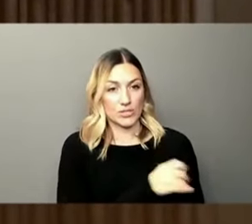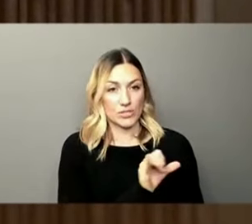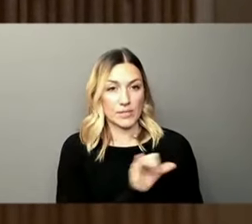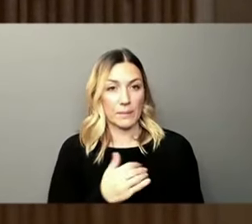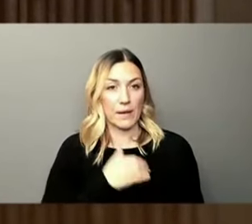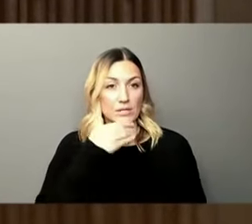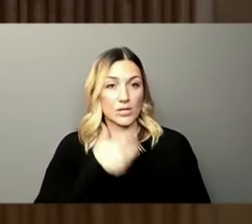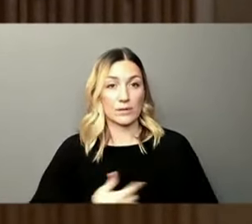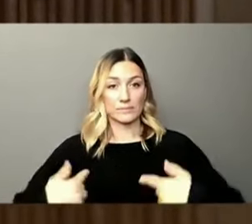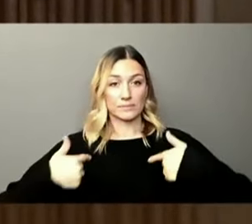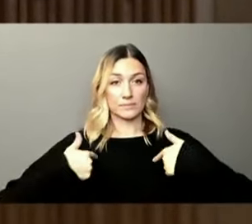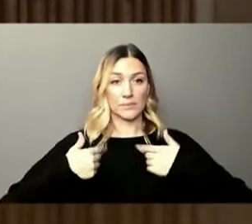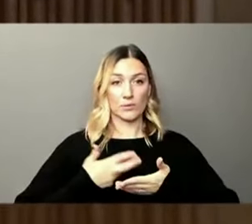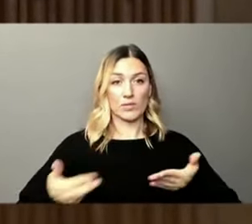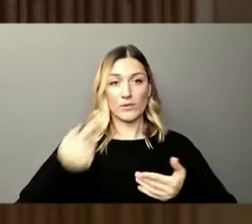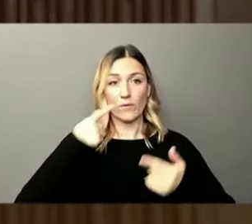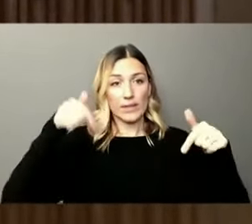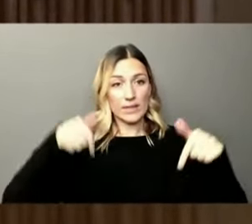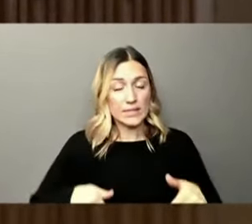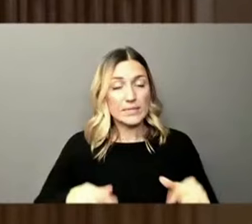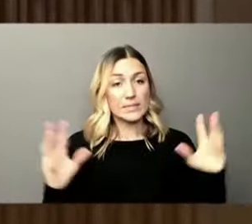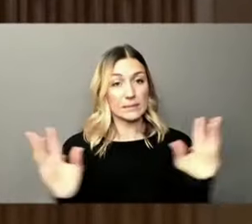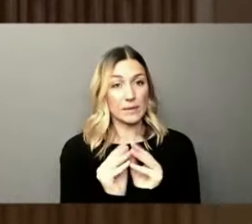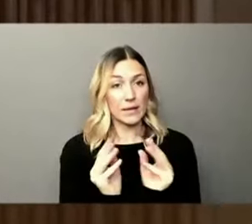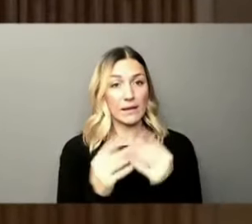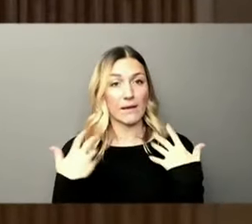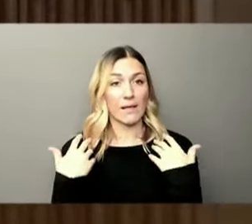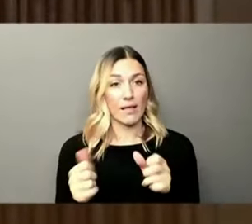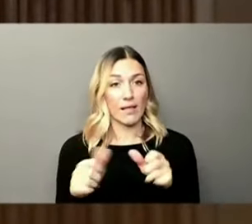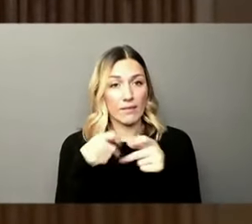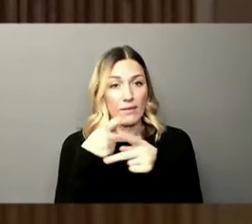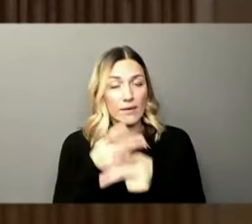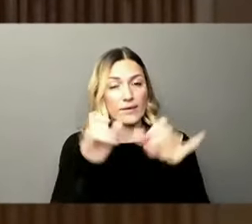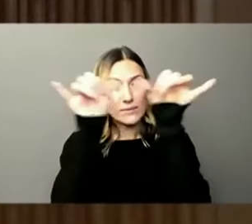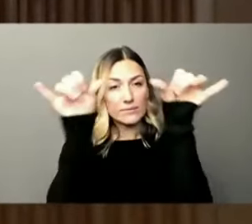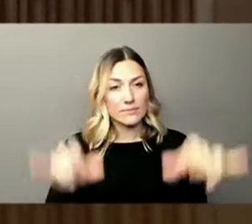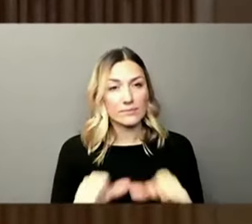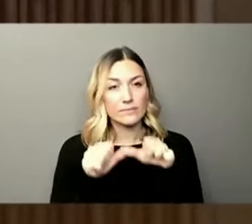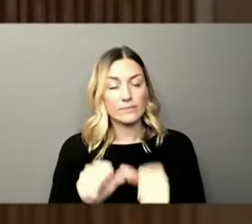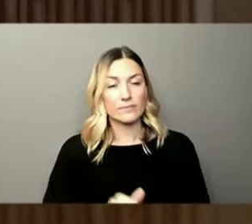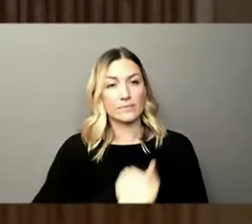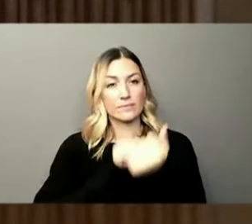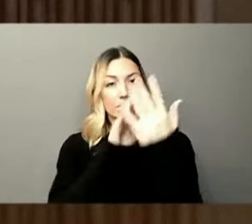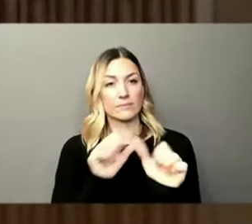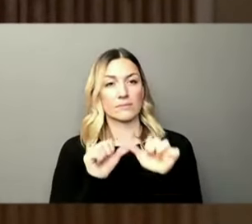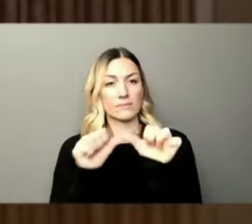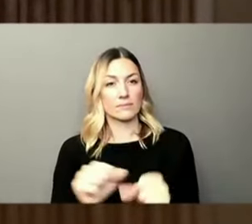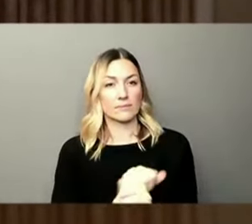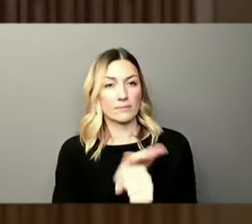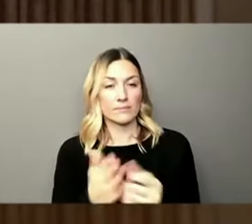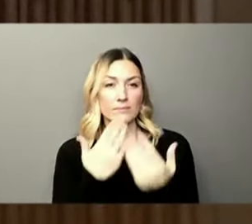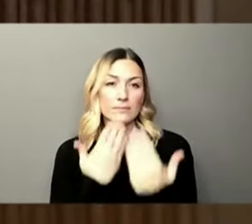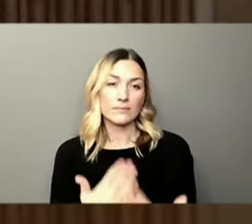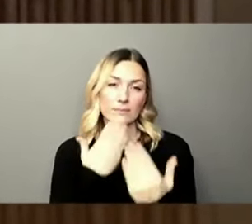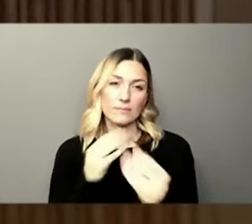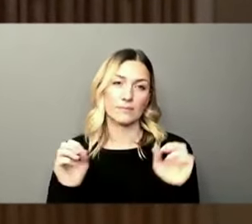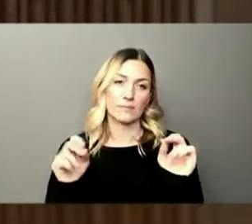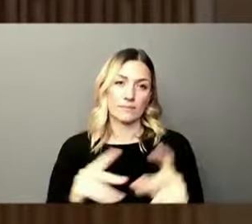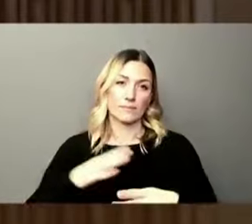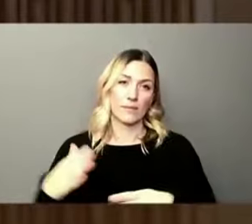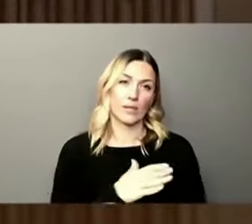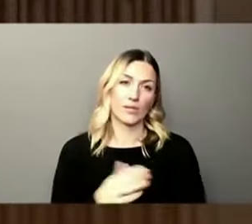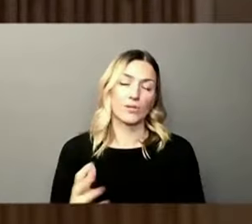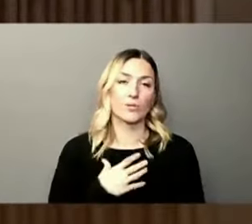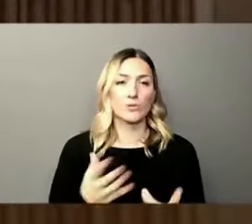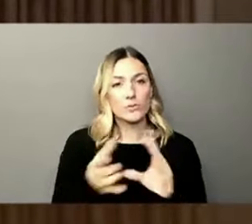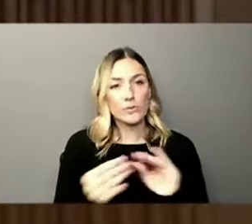as a resource to this committee and our healthcare system as we continue to address long COVID. Thank you for the opportunity to share our story. I look forward to our